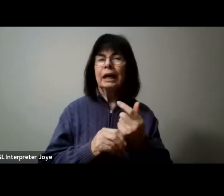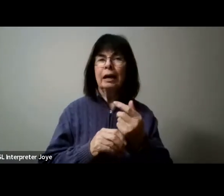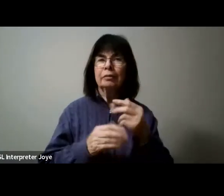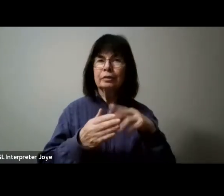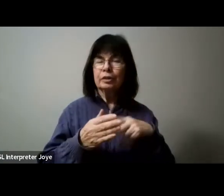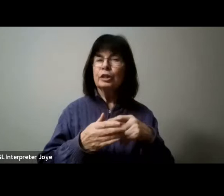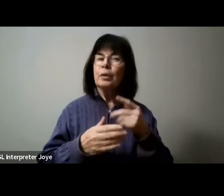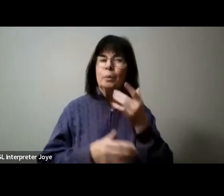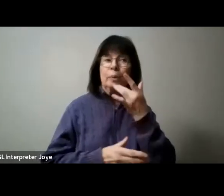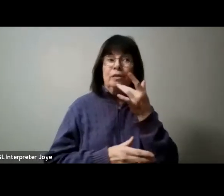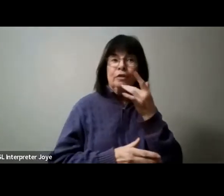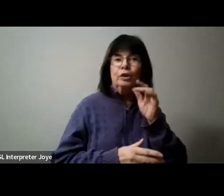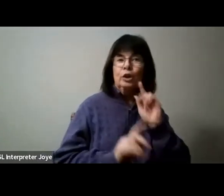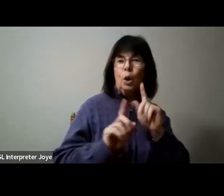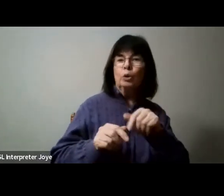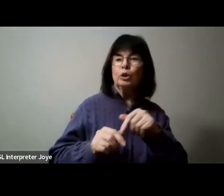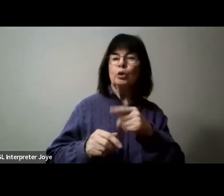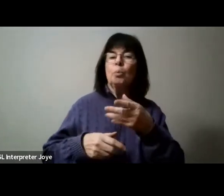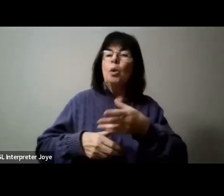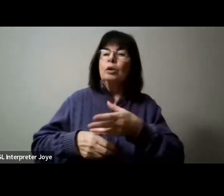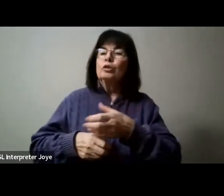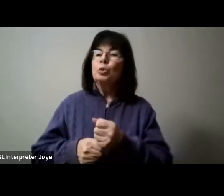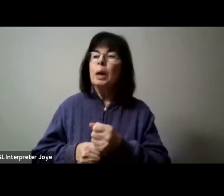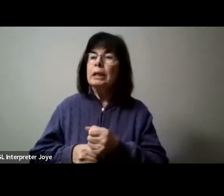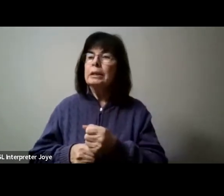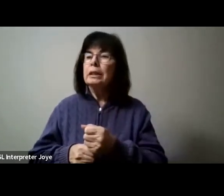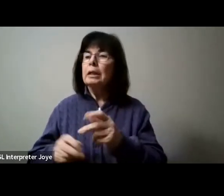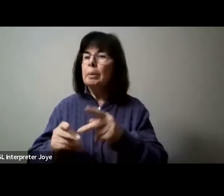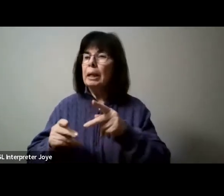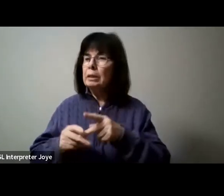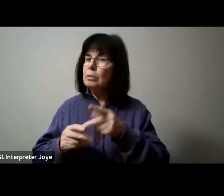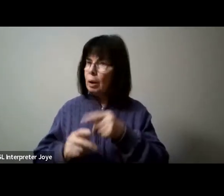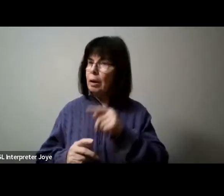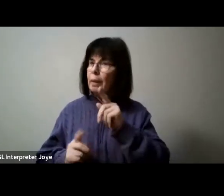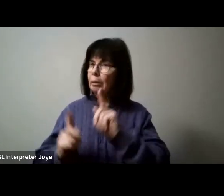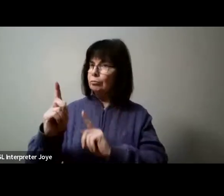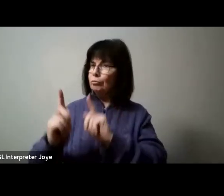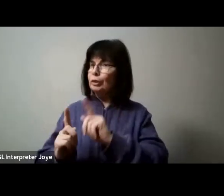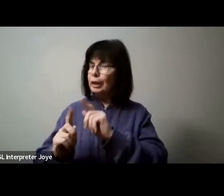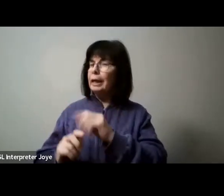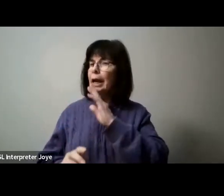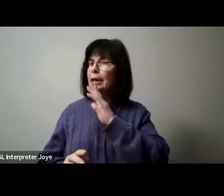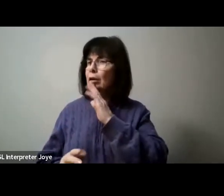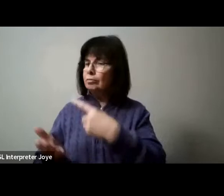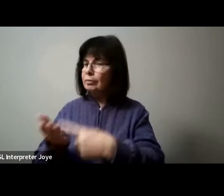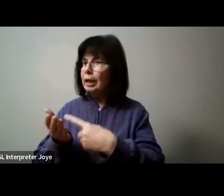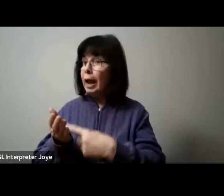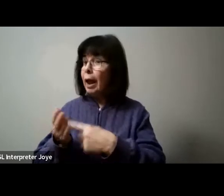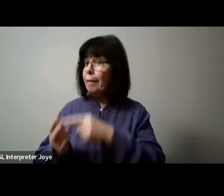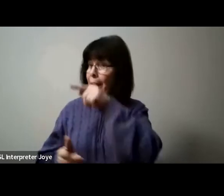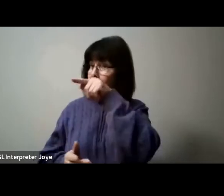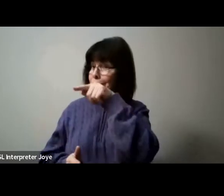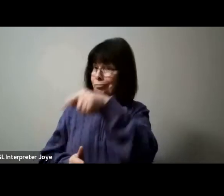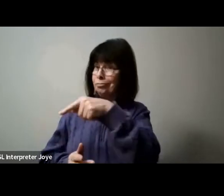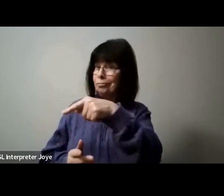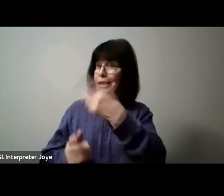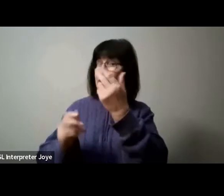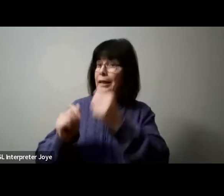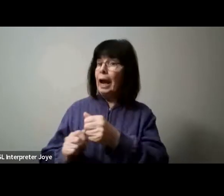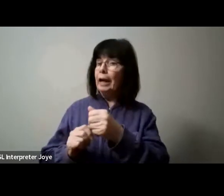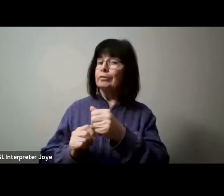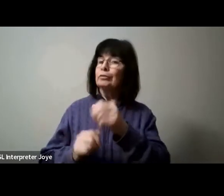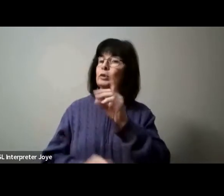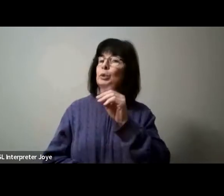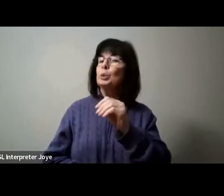a trusted site where there's clinicians that they can talk to and that clinicians can actually perform the test. And so I think this has